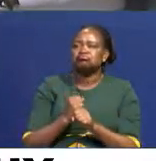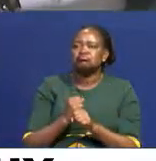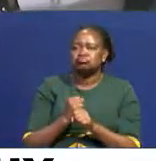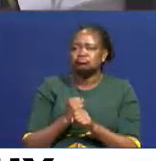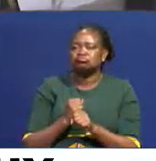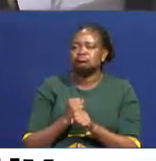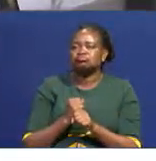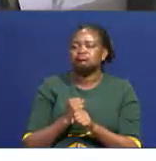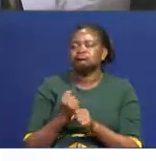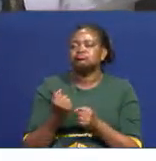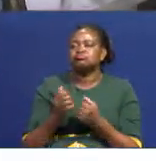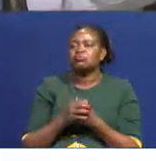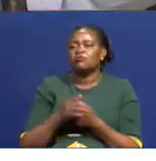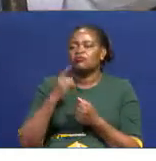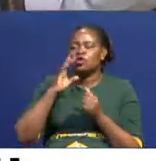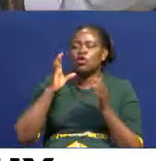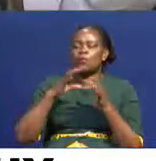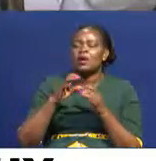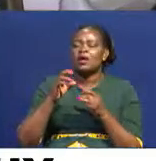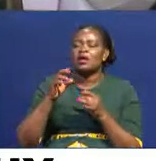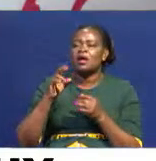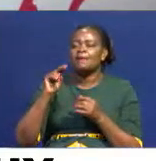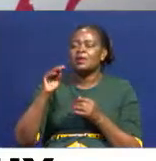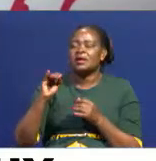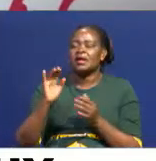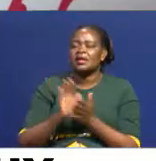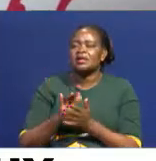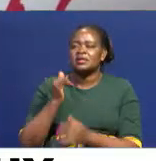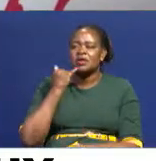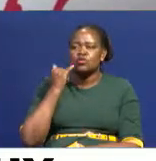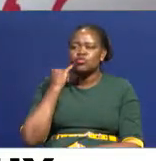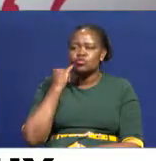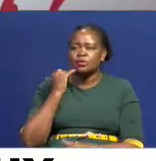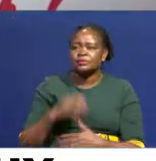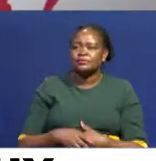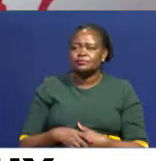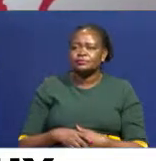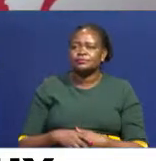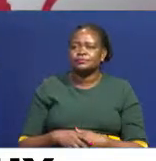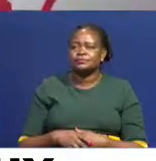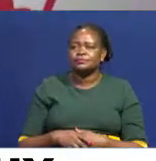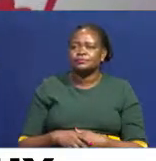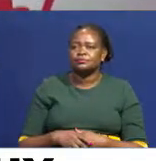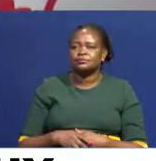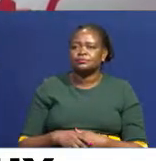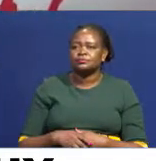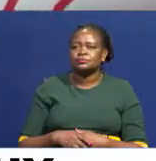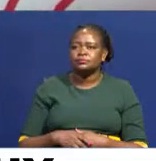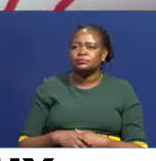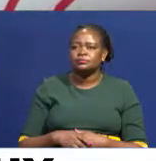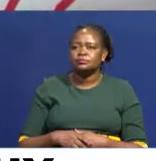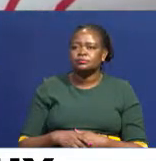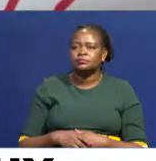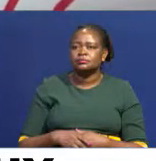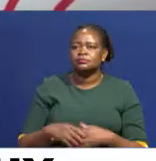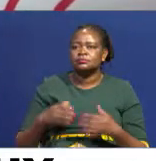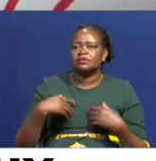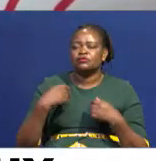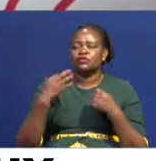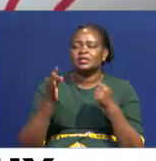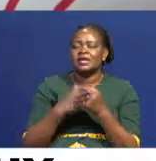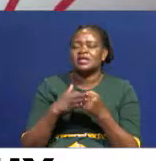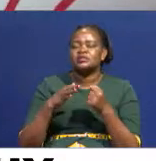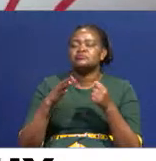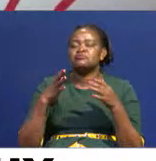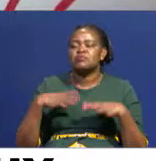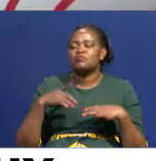their club sides Menengai Oilers and Nakuru. And full skillful of boys here. Yeah. The 20 squad, we are going to